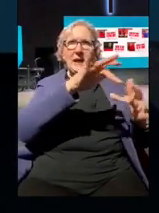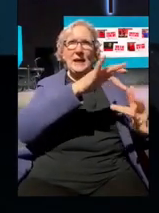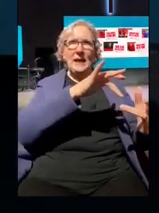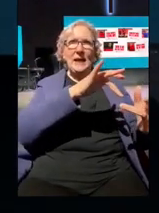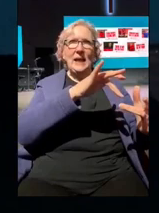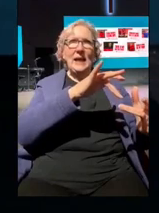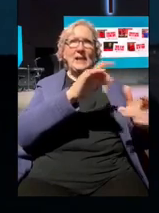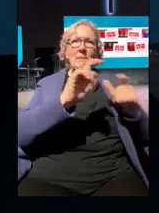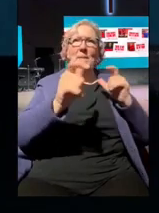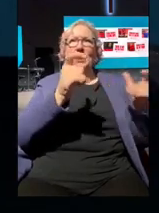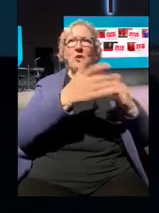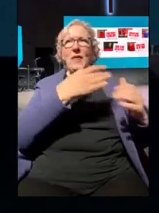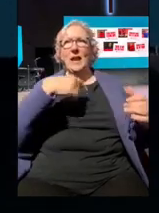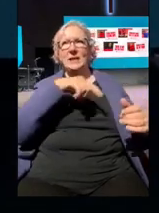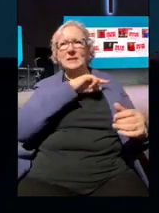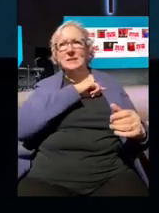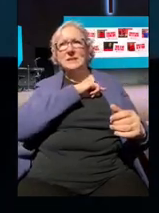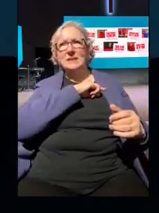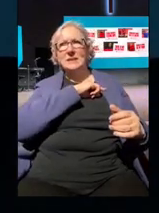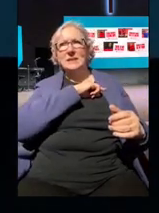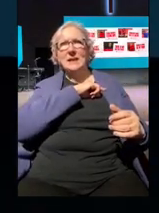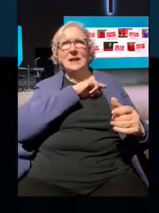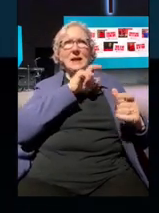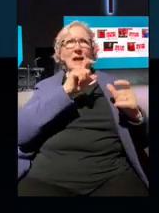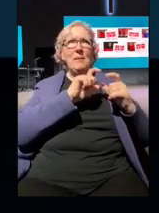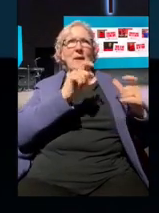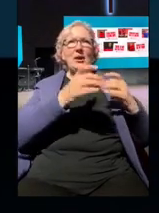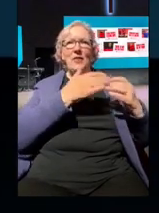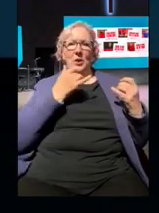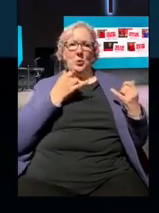than us and so much bigger than just today.